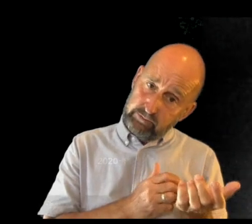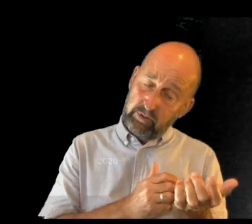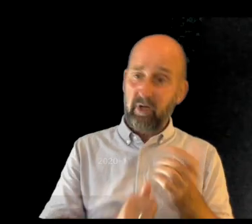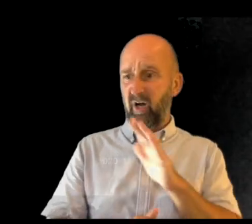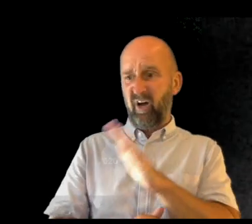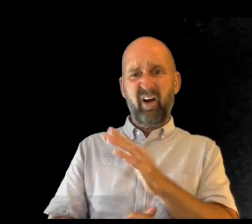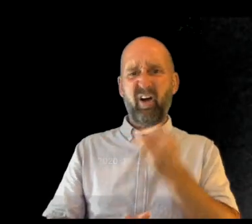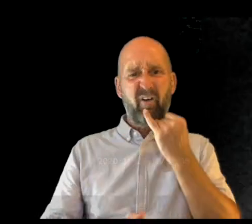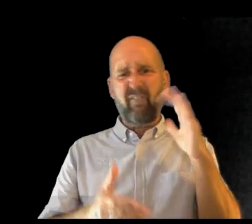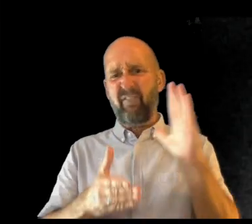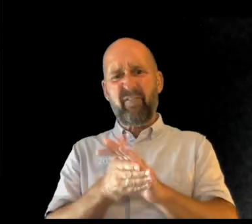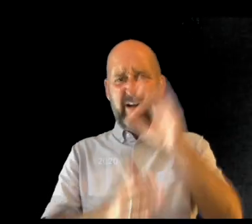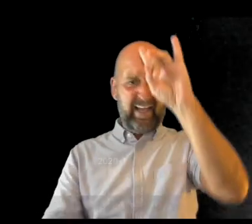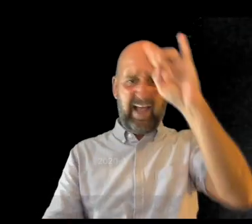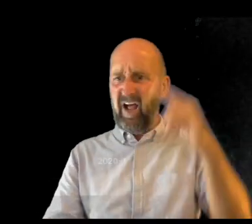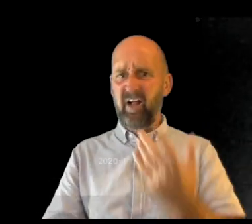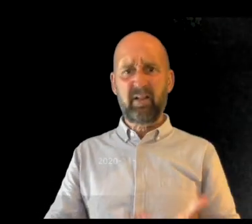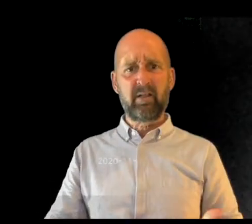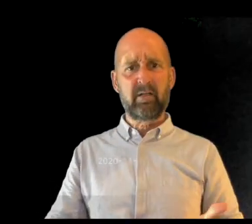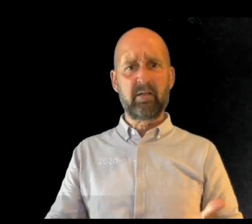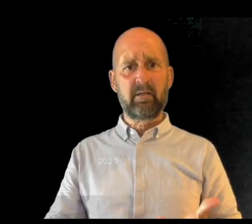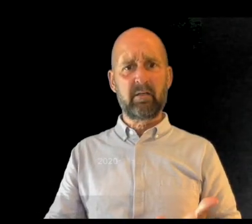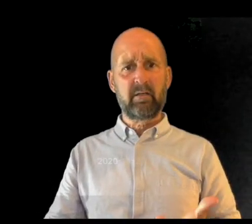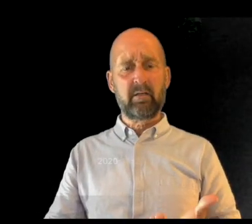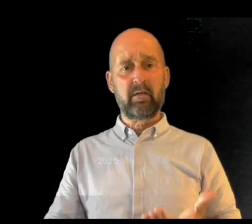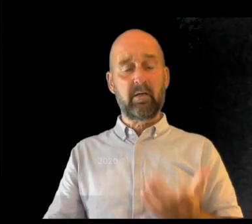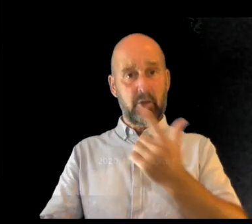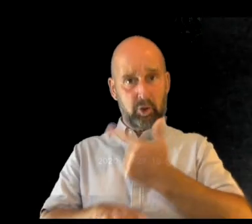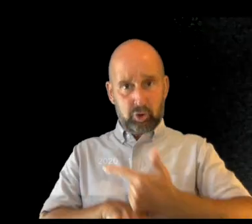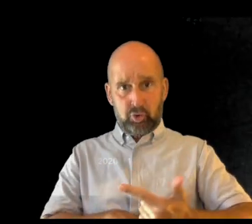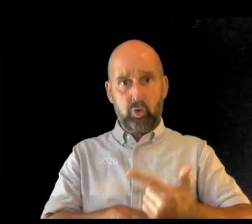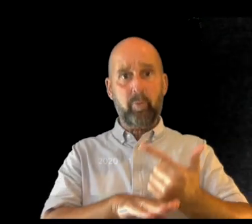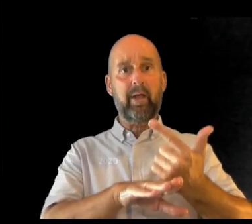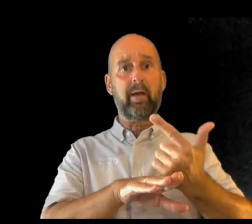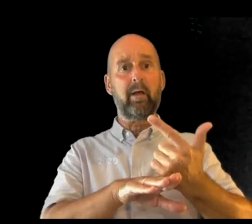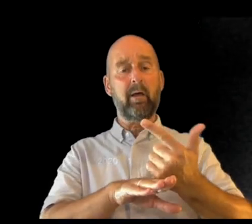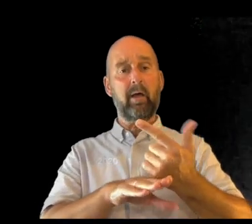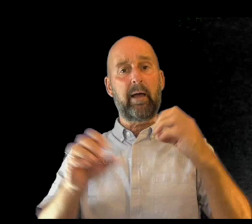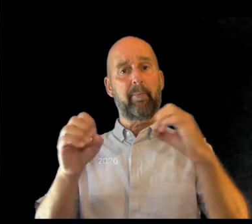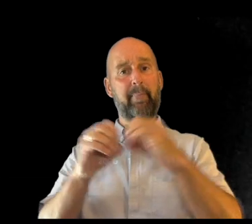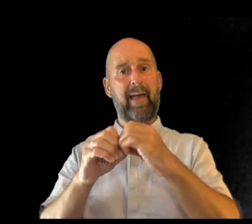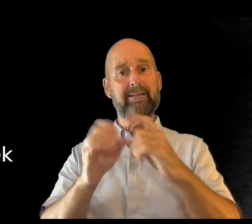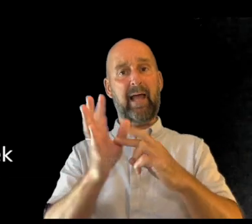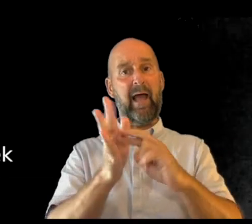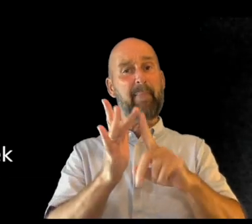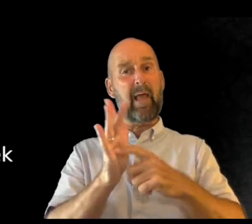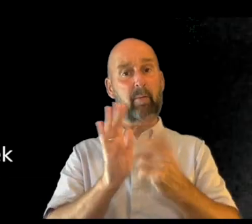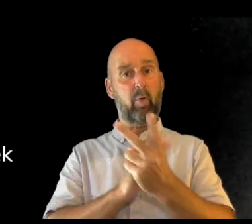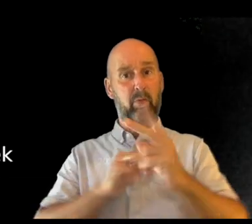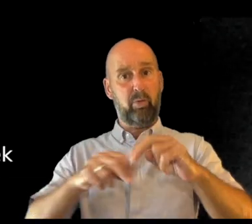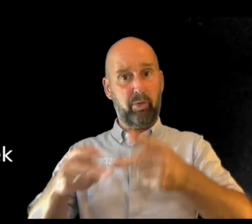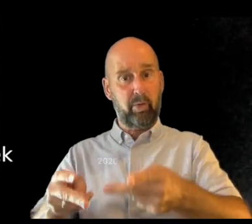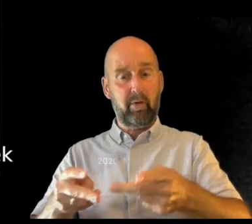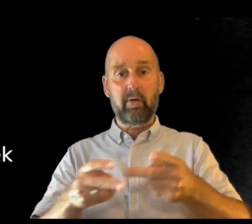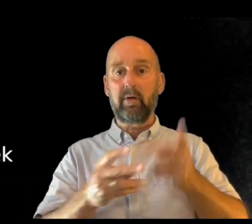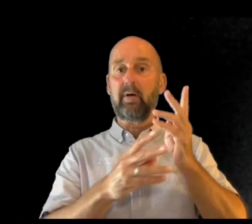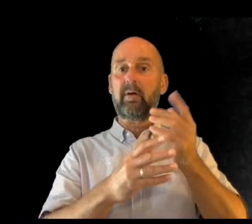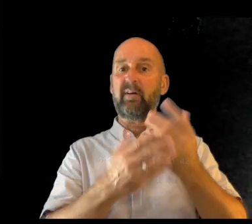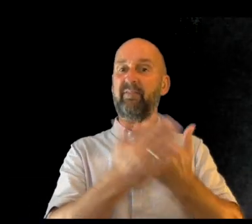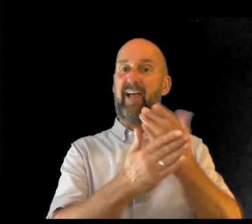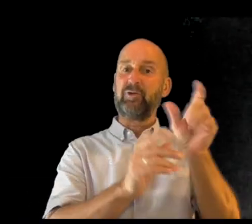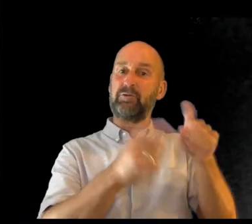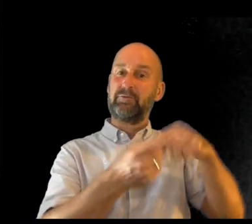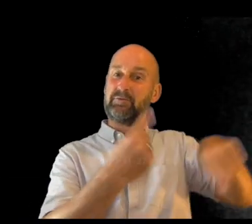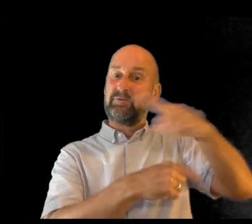Oh, fucking hell. We zoom up, seeing the crumpled Bex and Amir, ignored by the buzzing Fashion Week